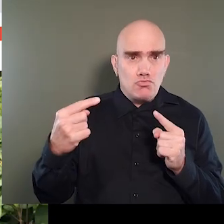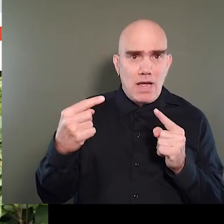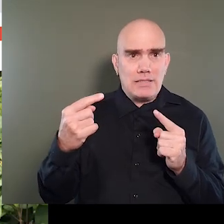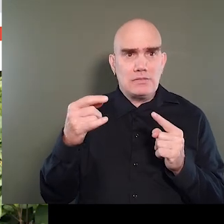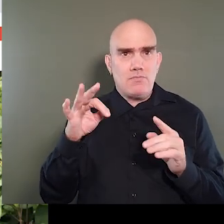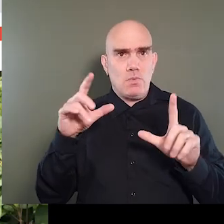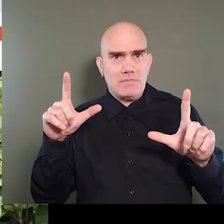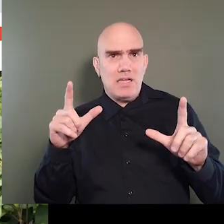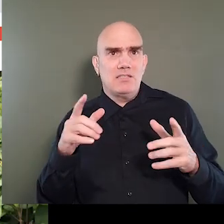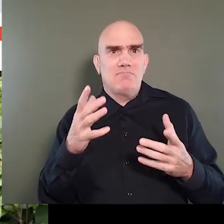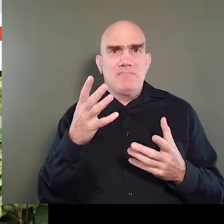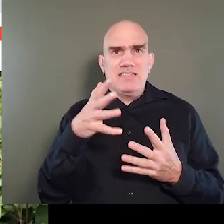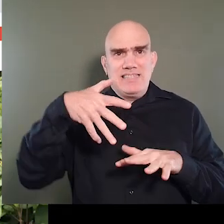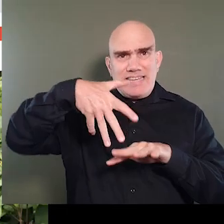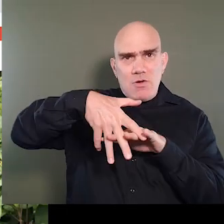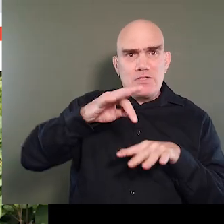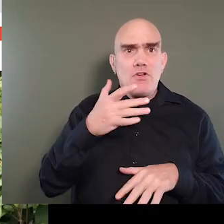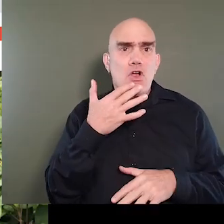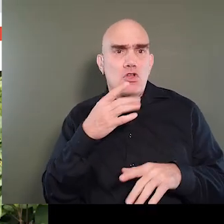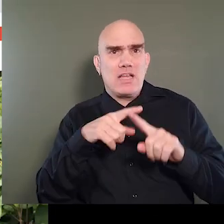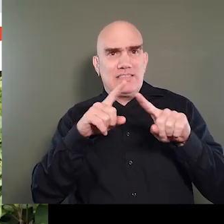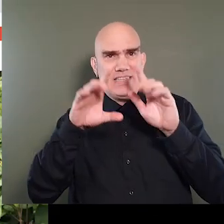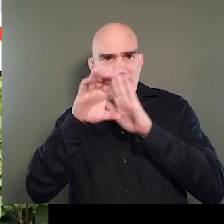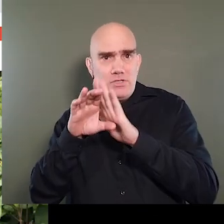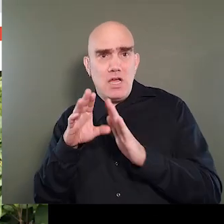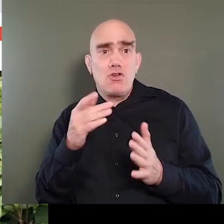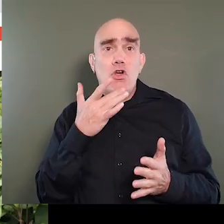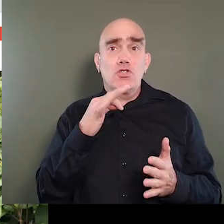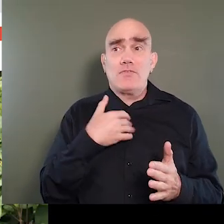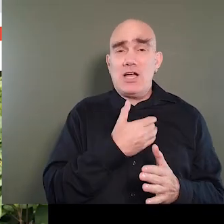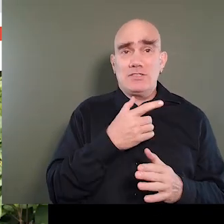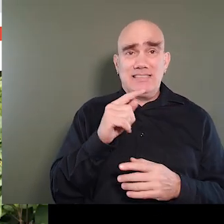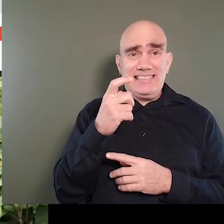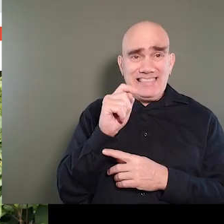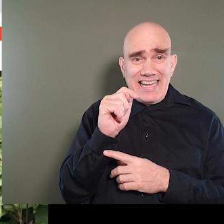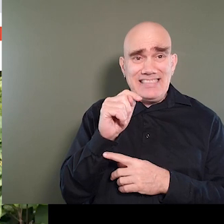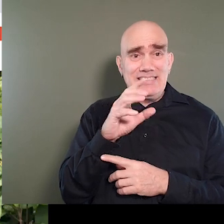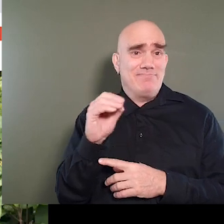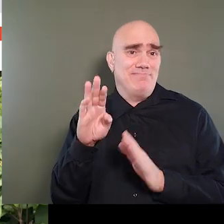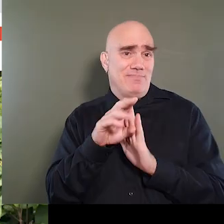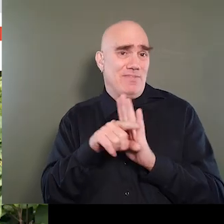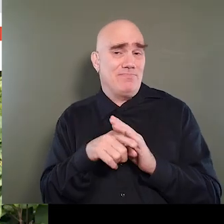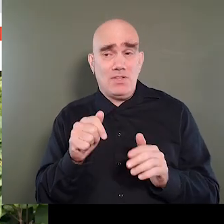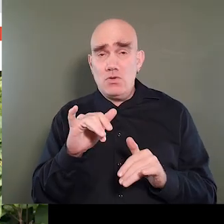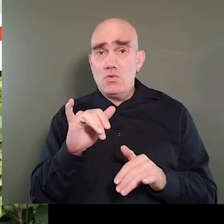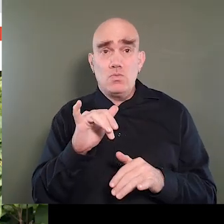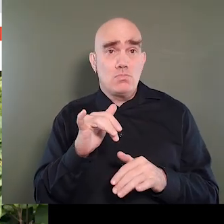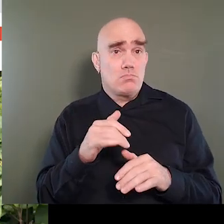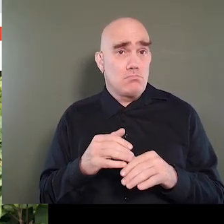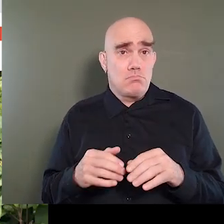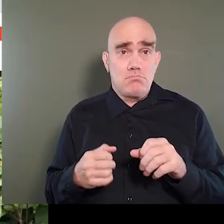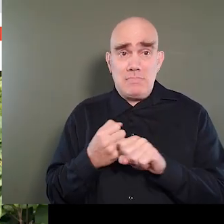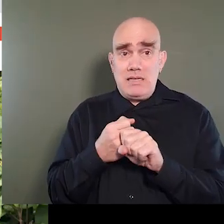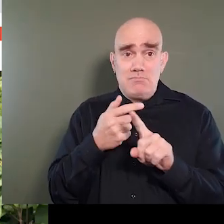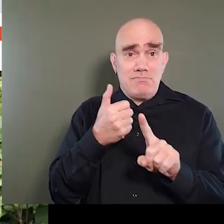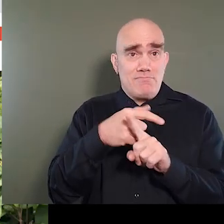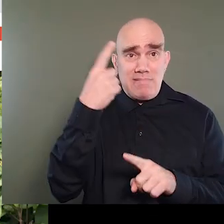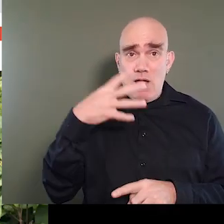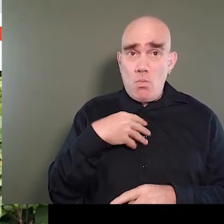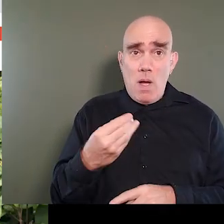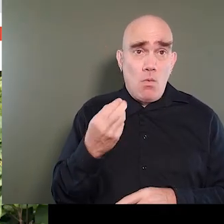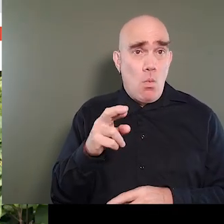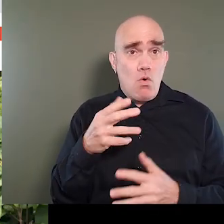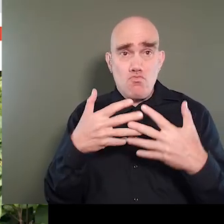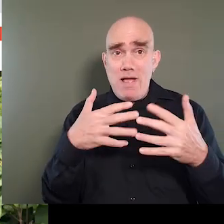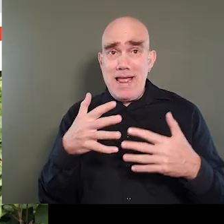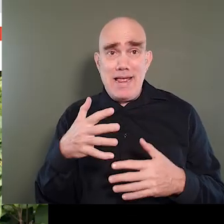the saturation of the colors and images, and the colors of our text and backgrounds. And you can even select monochrome to make the website appear in black or